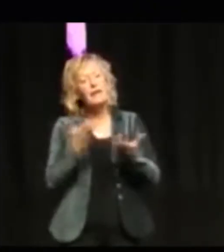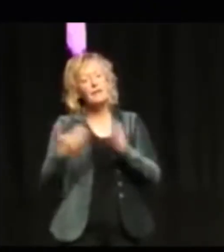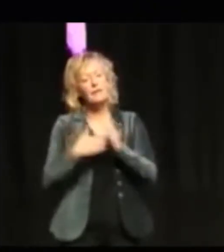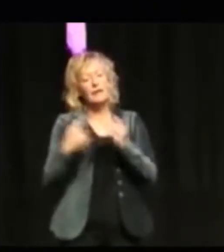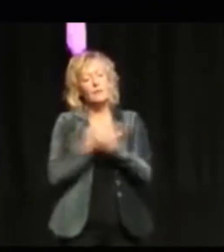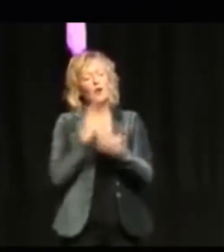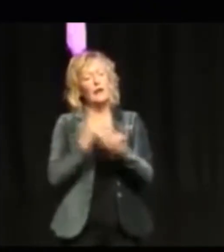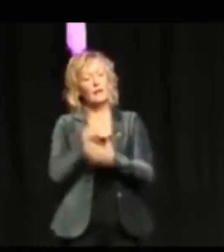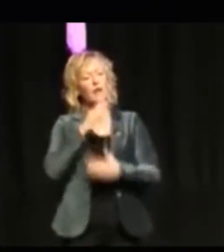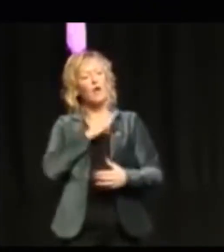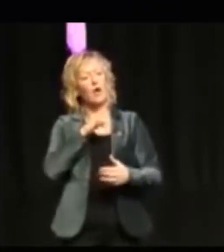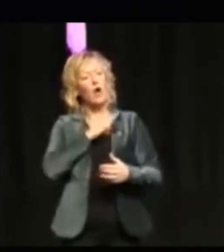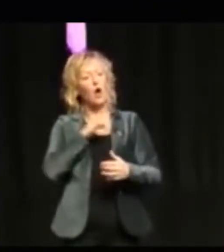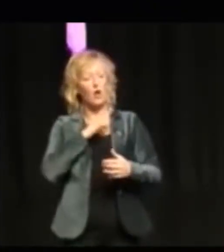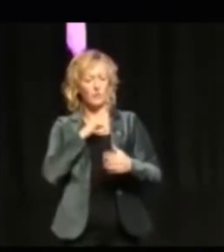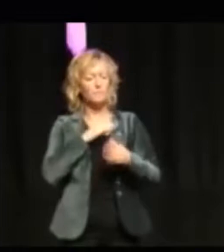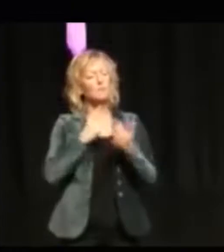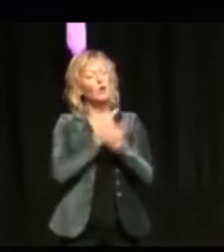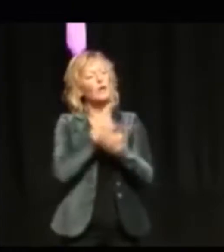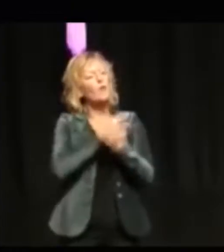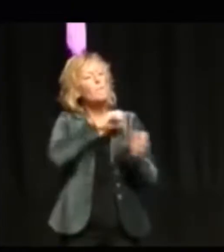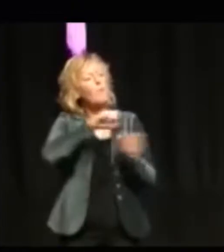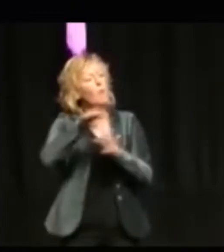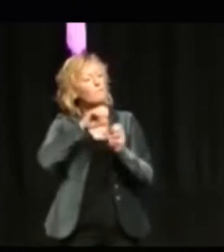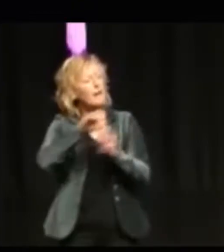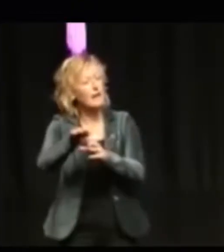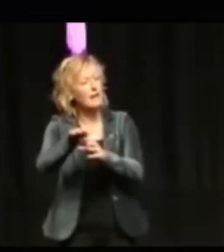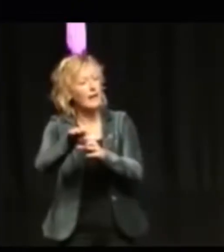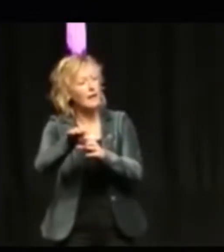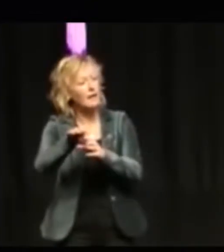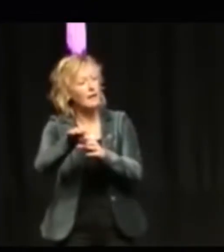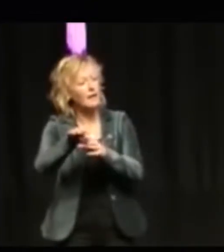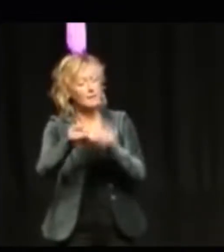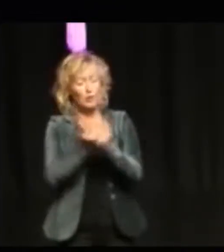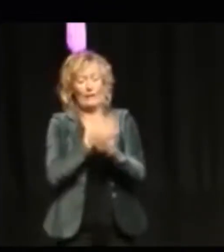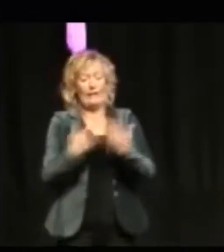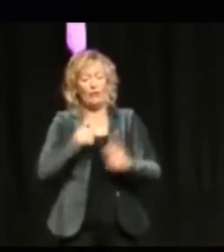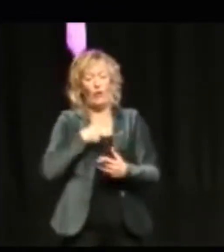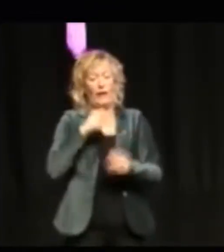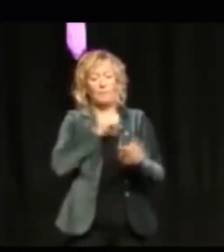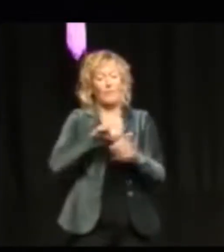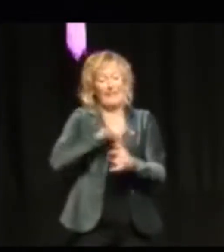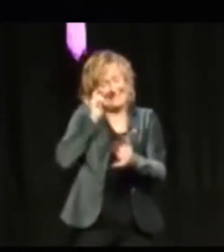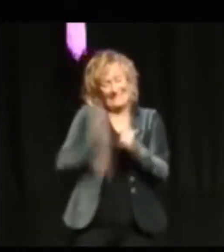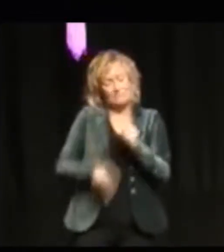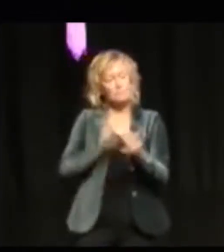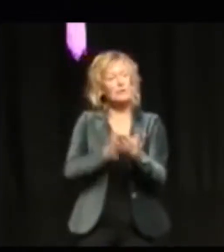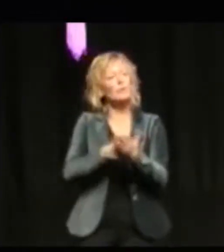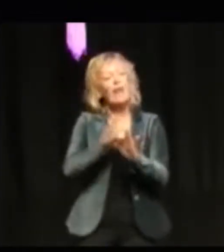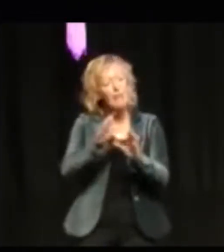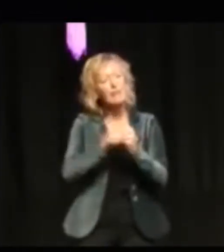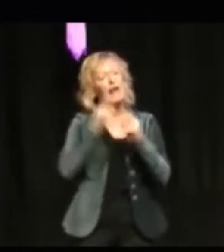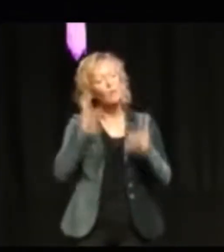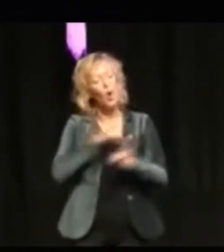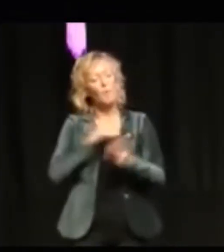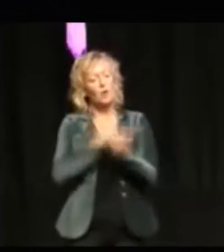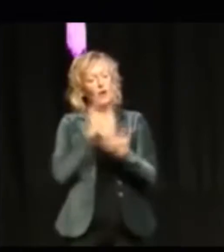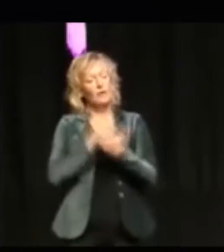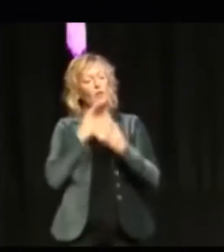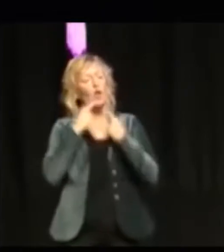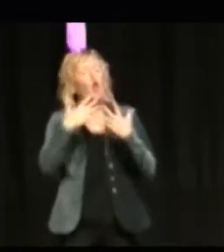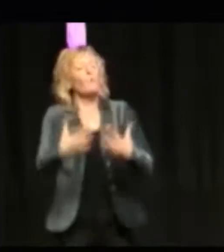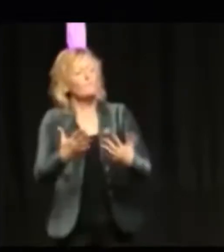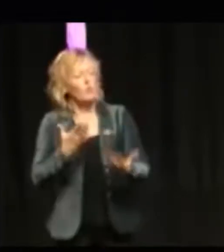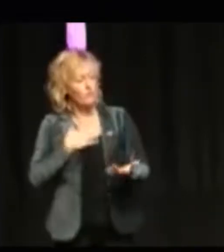have a voice in decisions that affect you. Doesn't necessarily mean you're the final voice, but at least you have a voice. And in order to